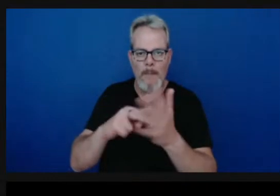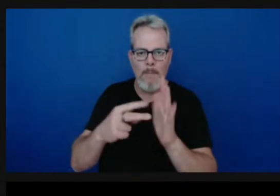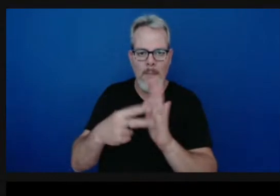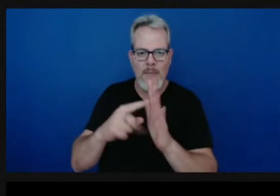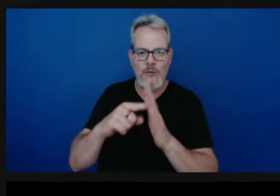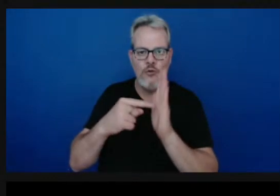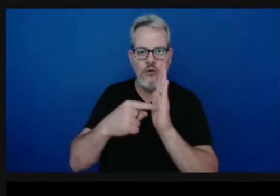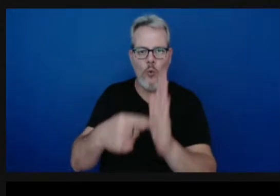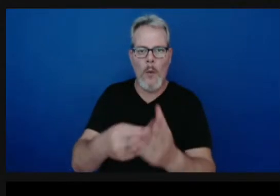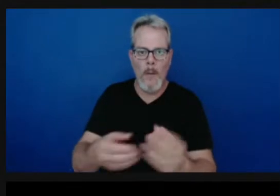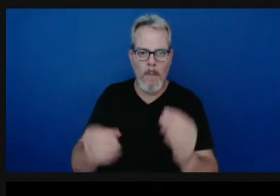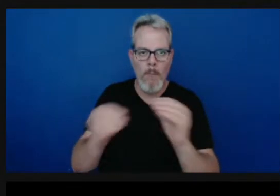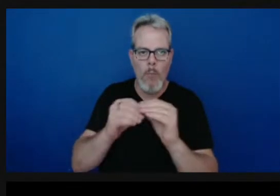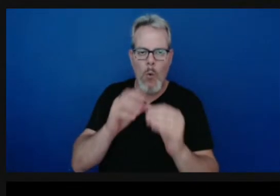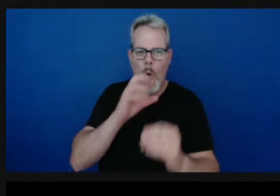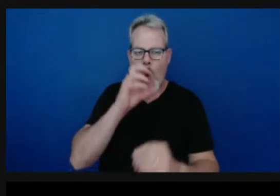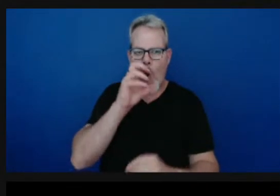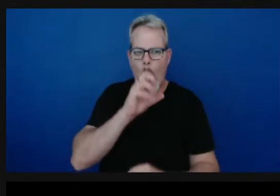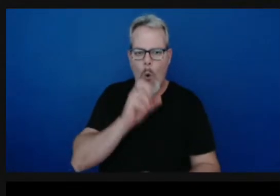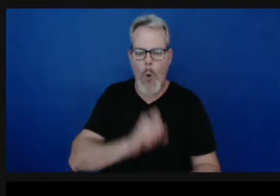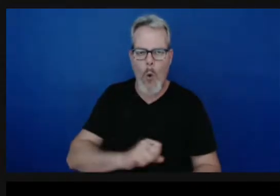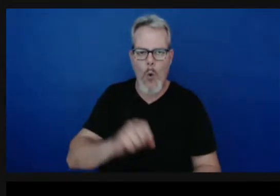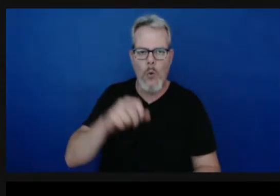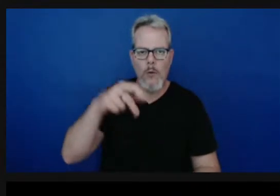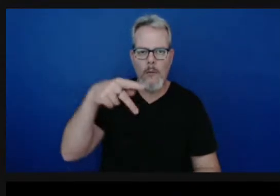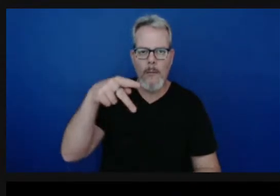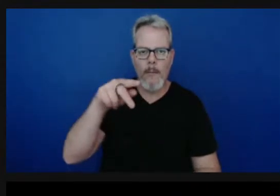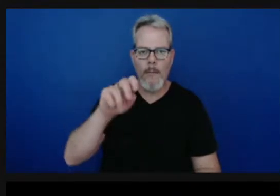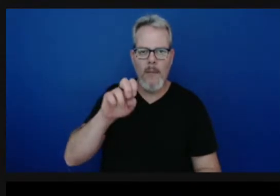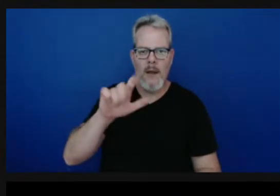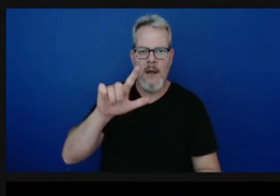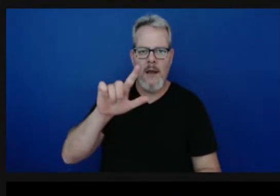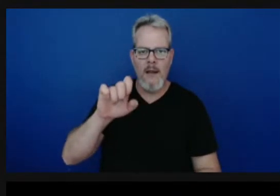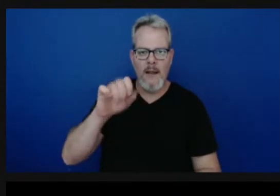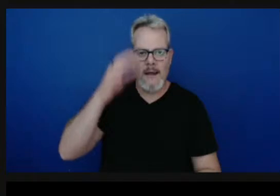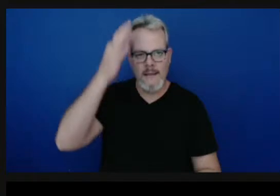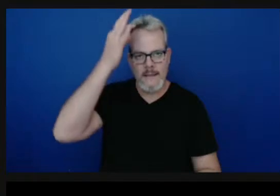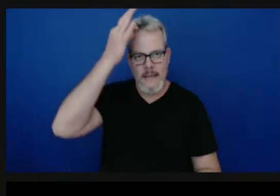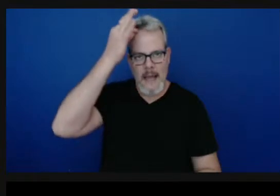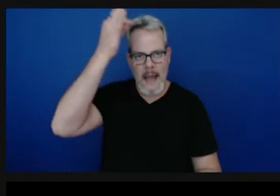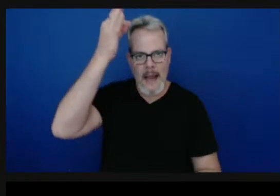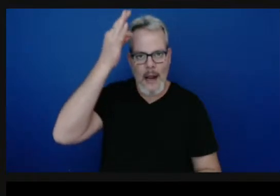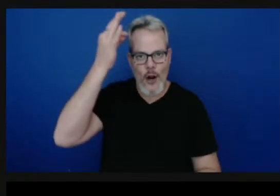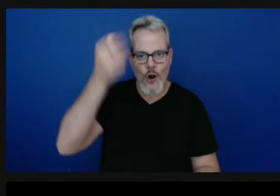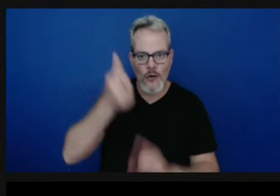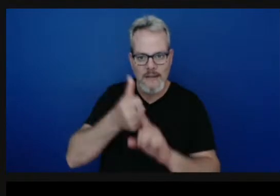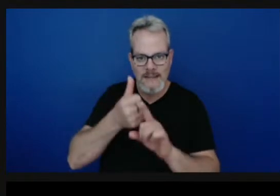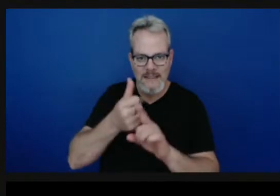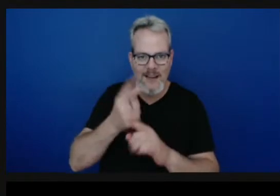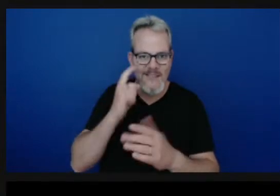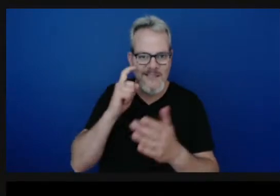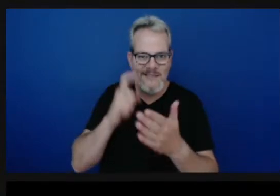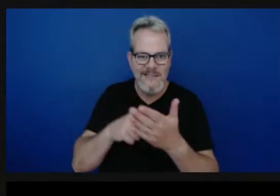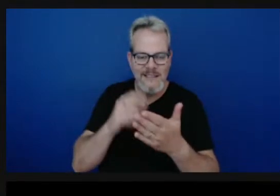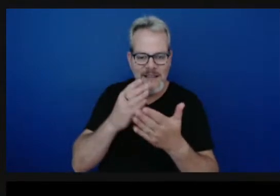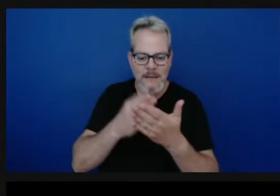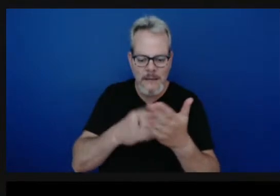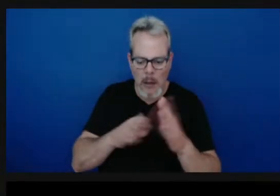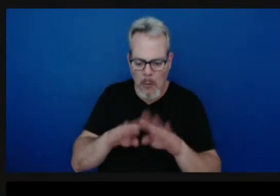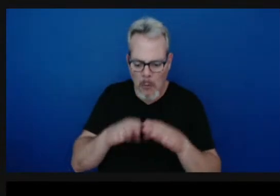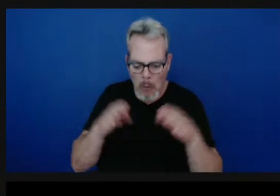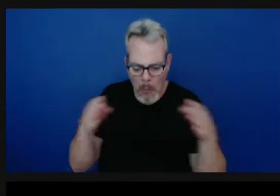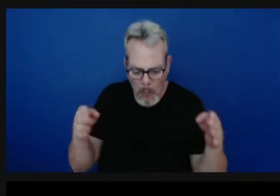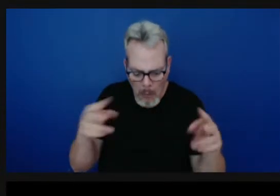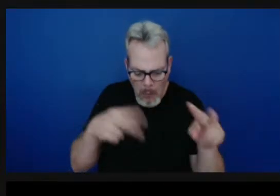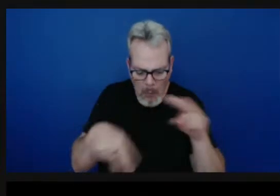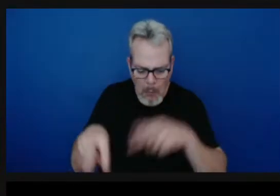hair from some point previously that had been covered, and trying to figure out the details of